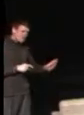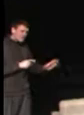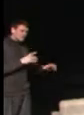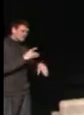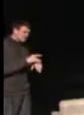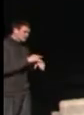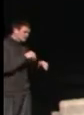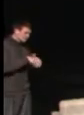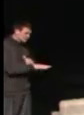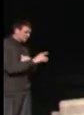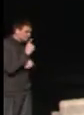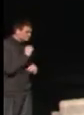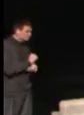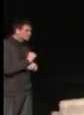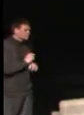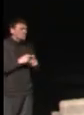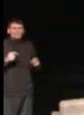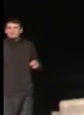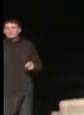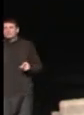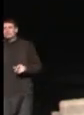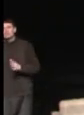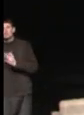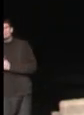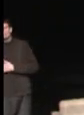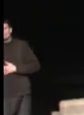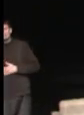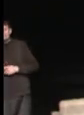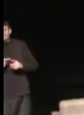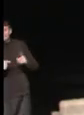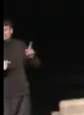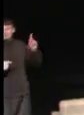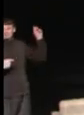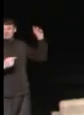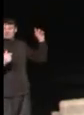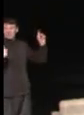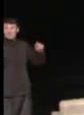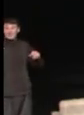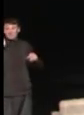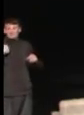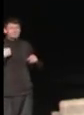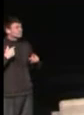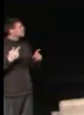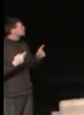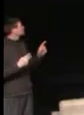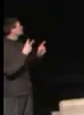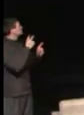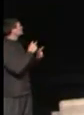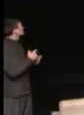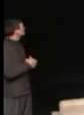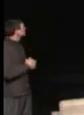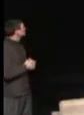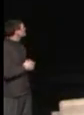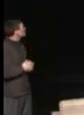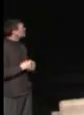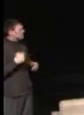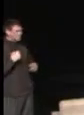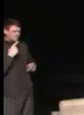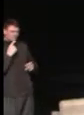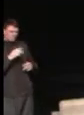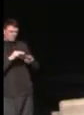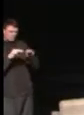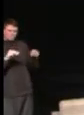So one of the things you can see behind me is when thinking about innovation in the